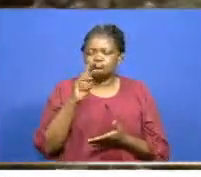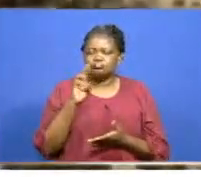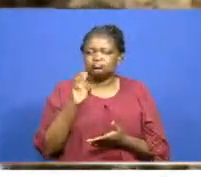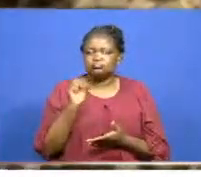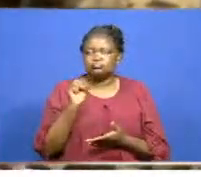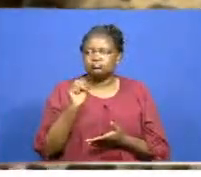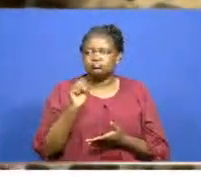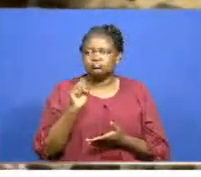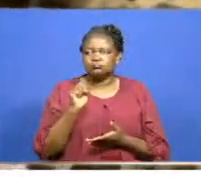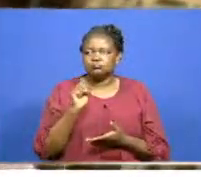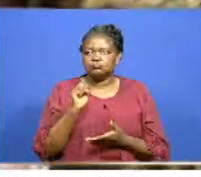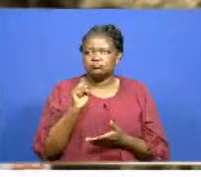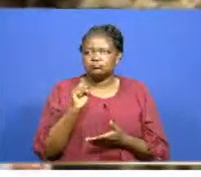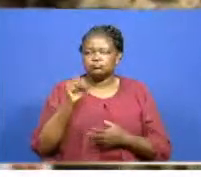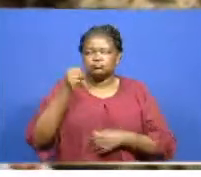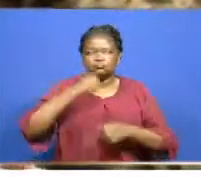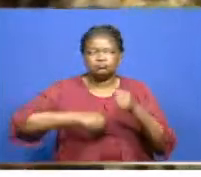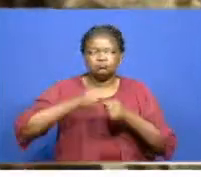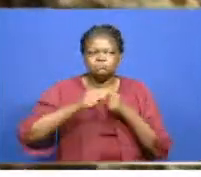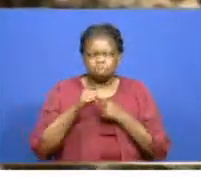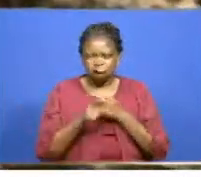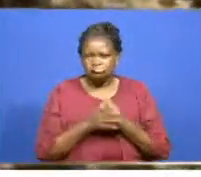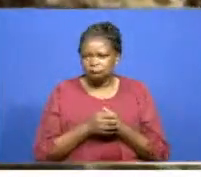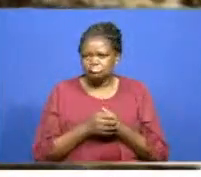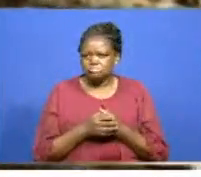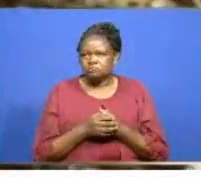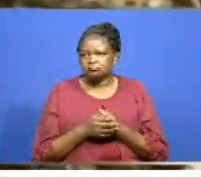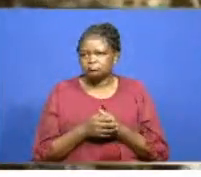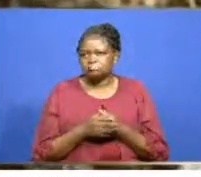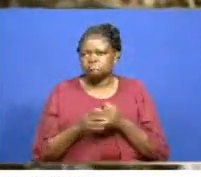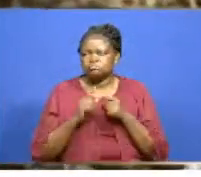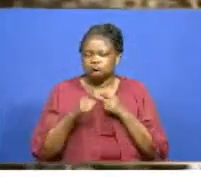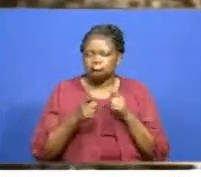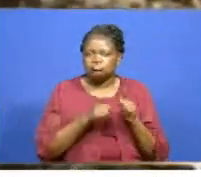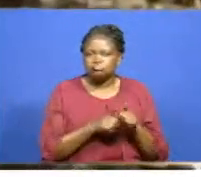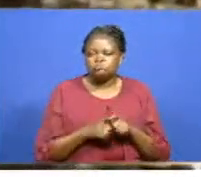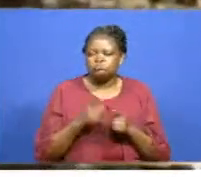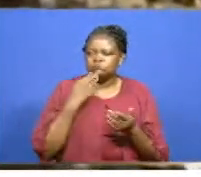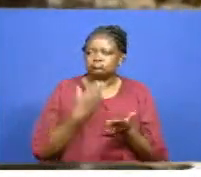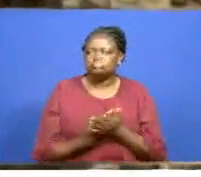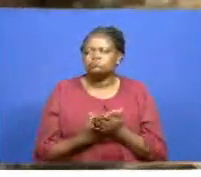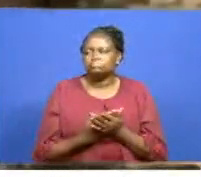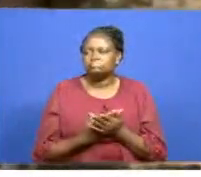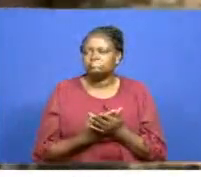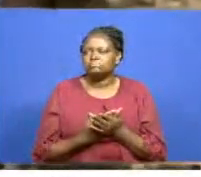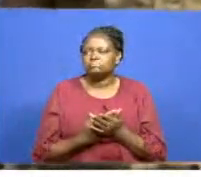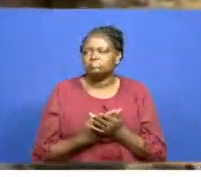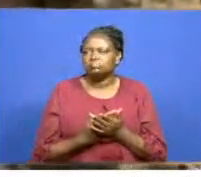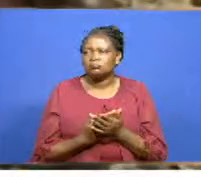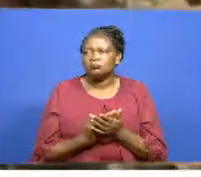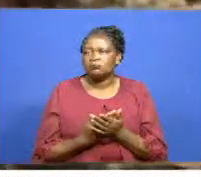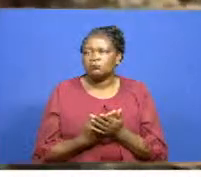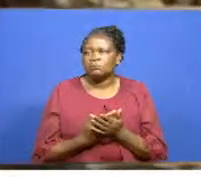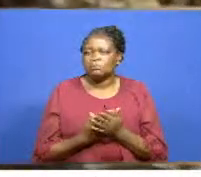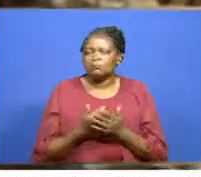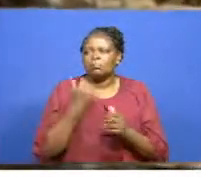that acting on its own that has registered those successes. We also thank the